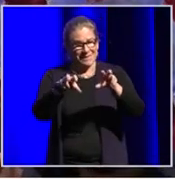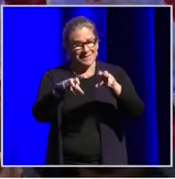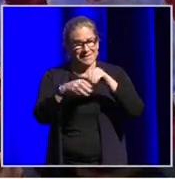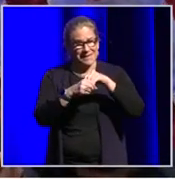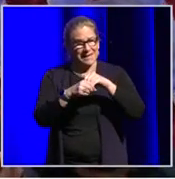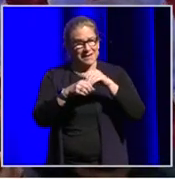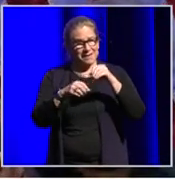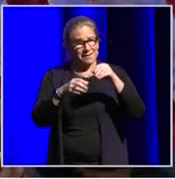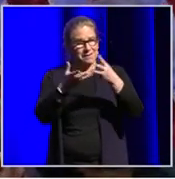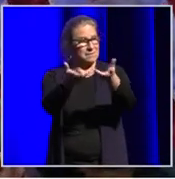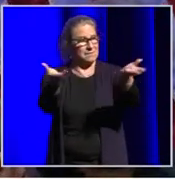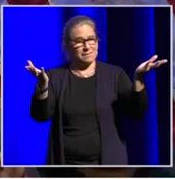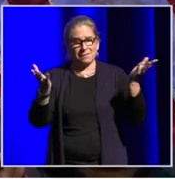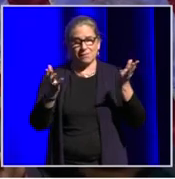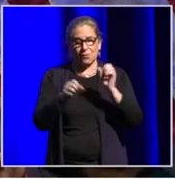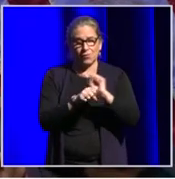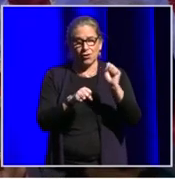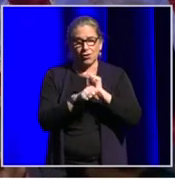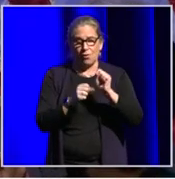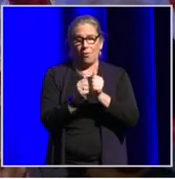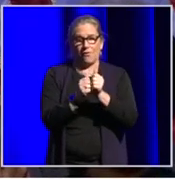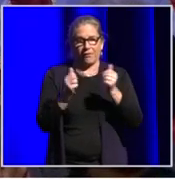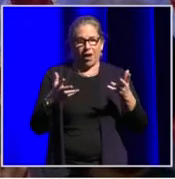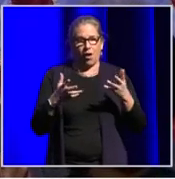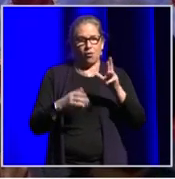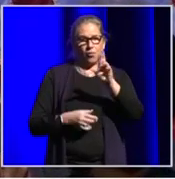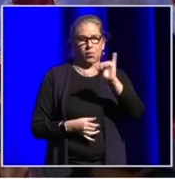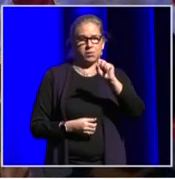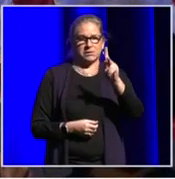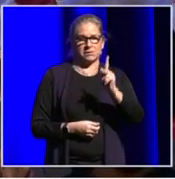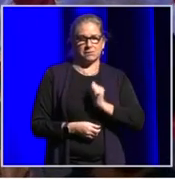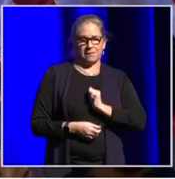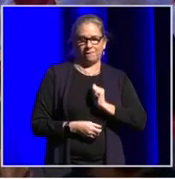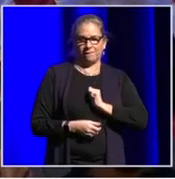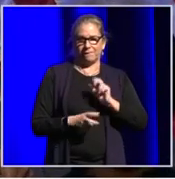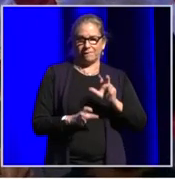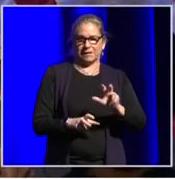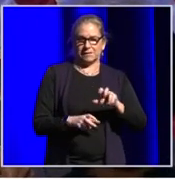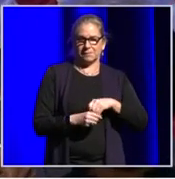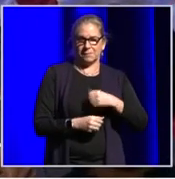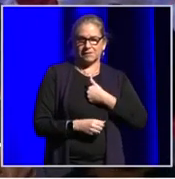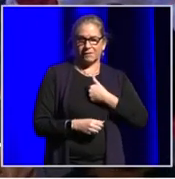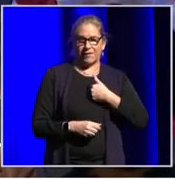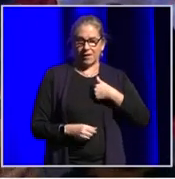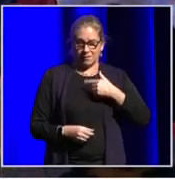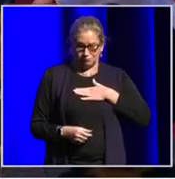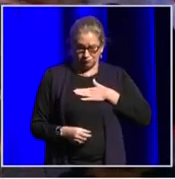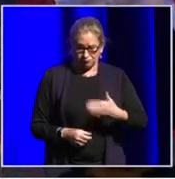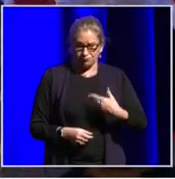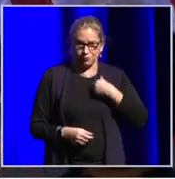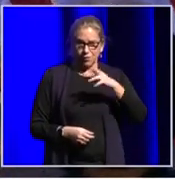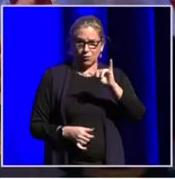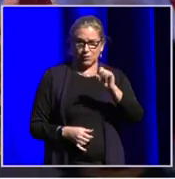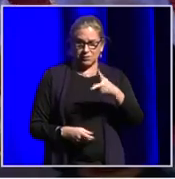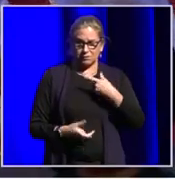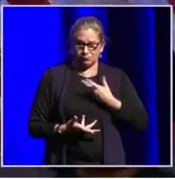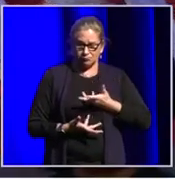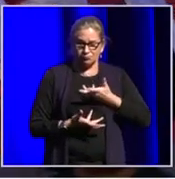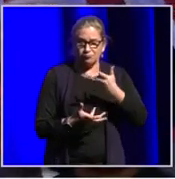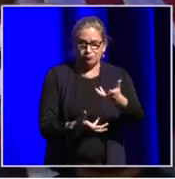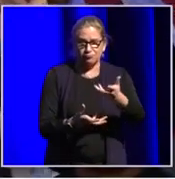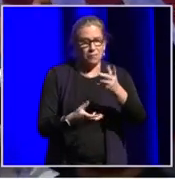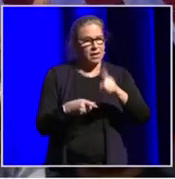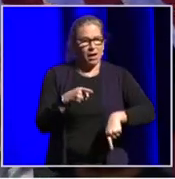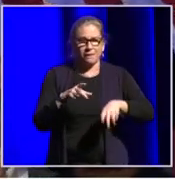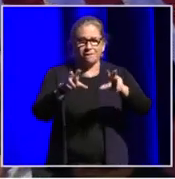if one cannot risk oneself, then one is simply incapable of giving. I stand here today knowing that what